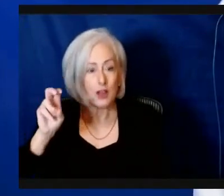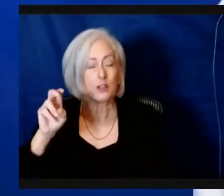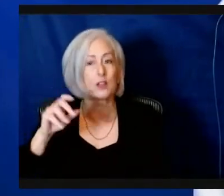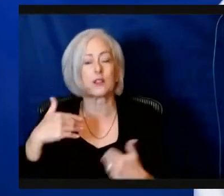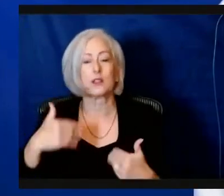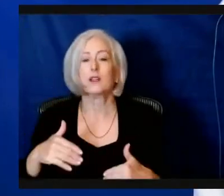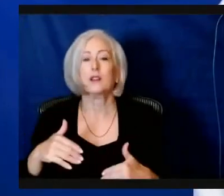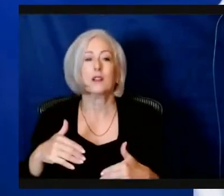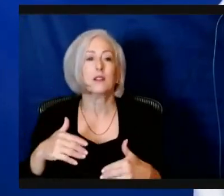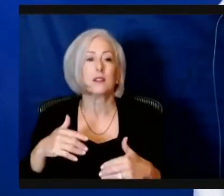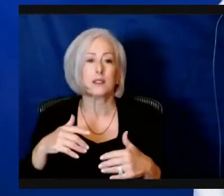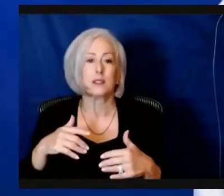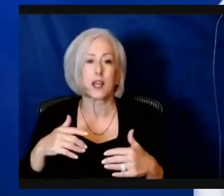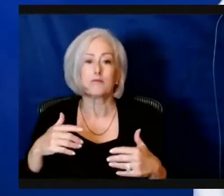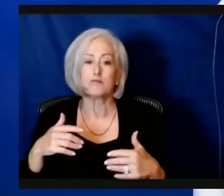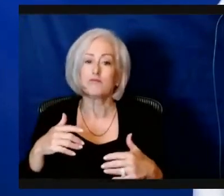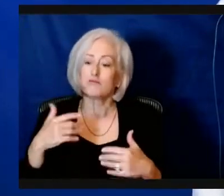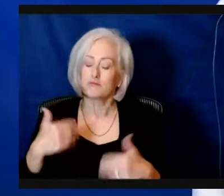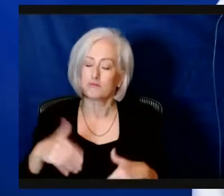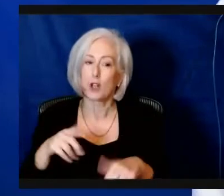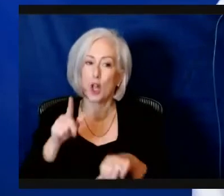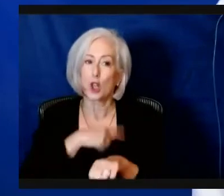park. And long COVID is still very real.